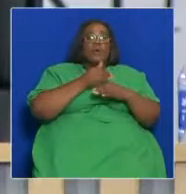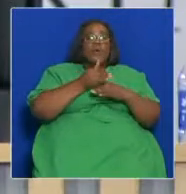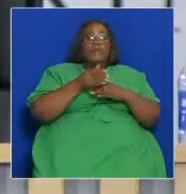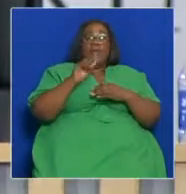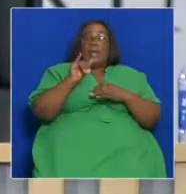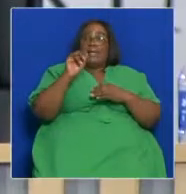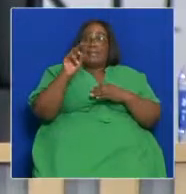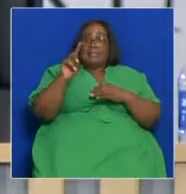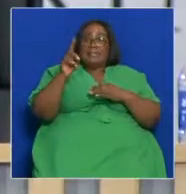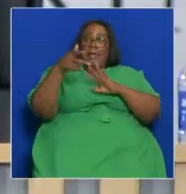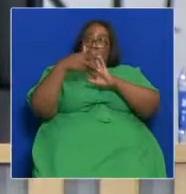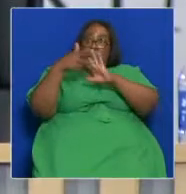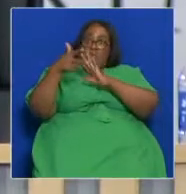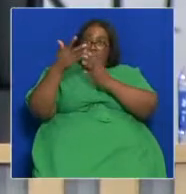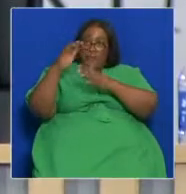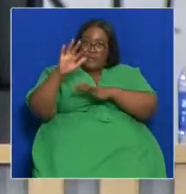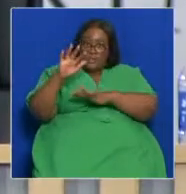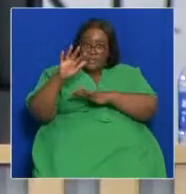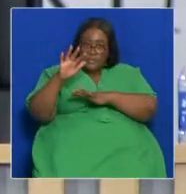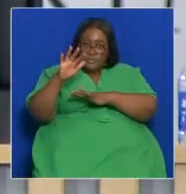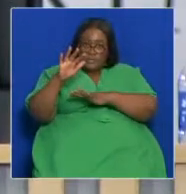approves that authorization,